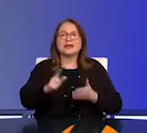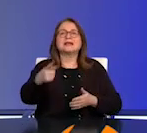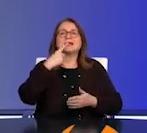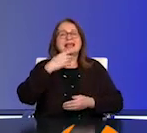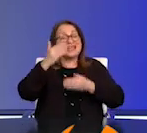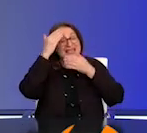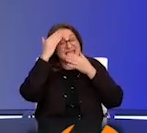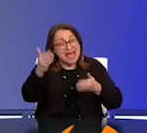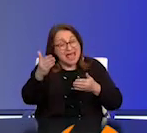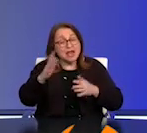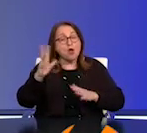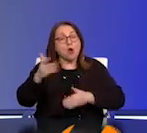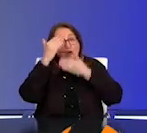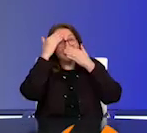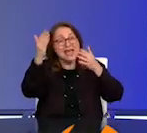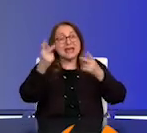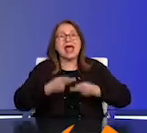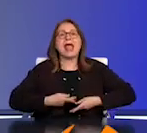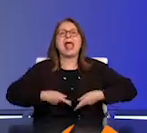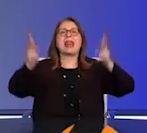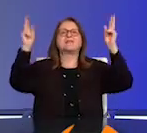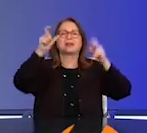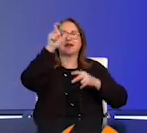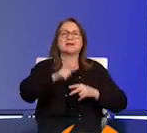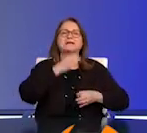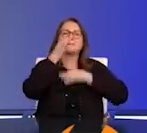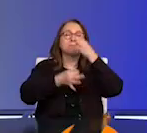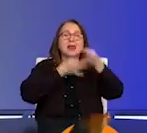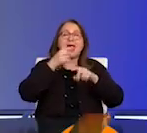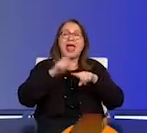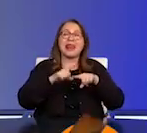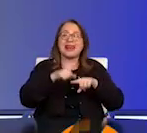hieri eleftheria, zito I Elas.